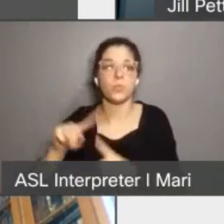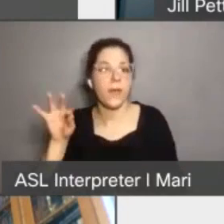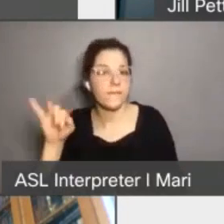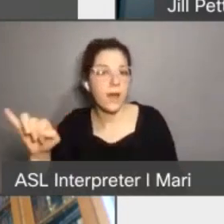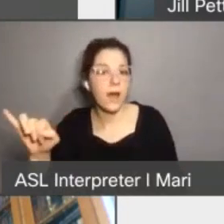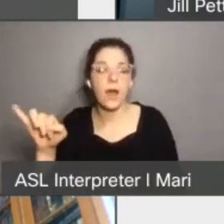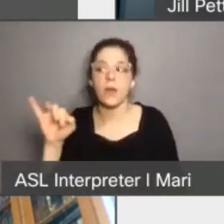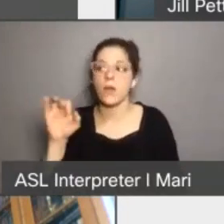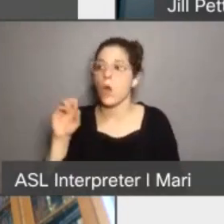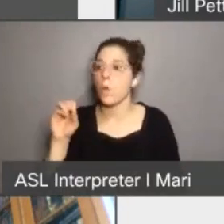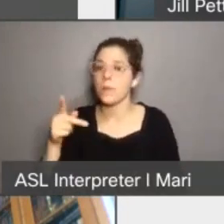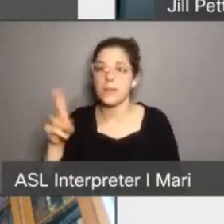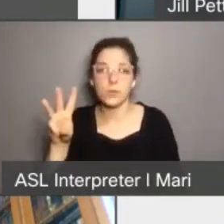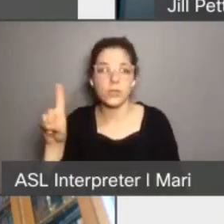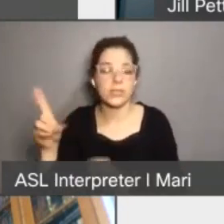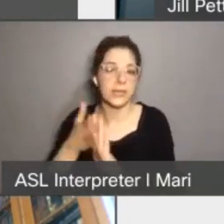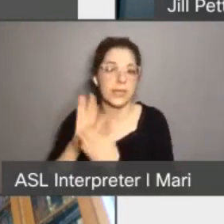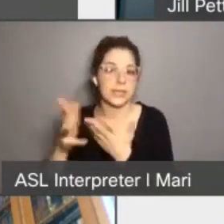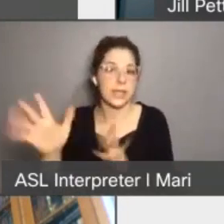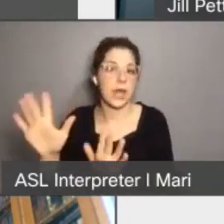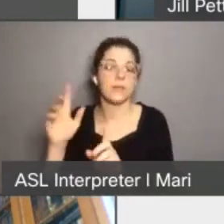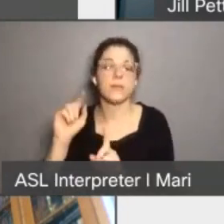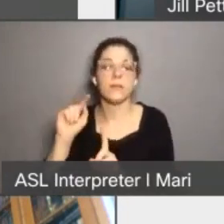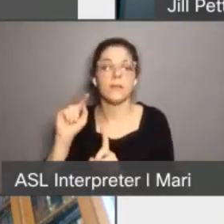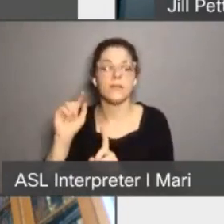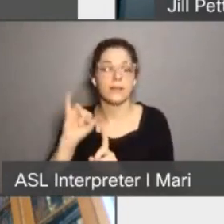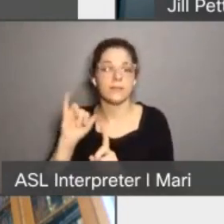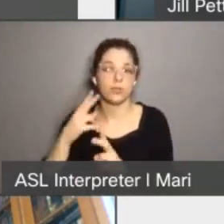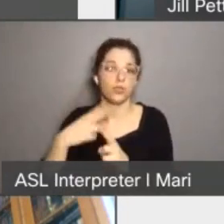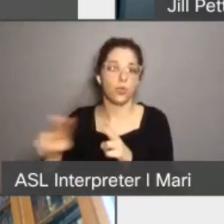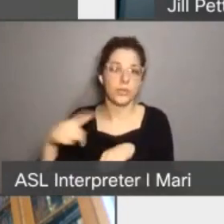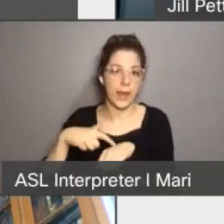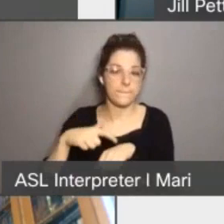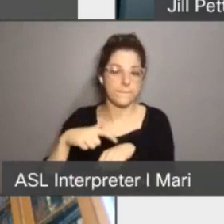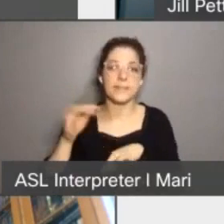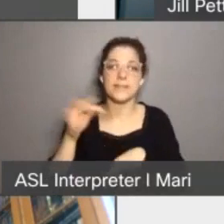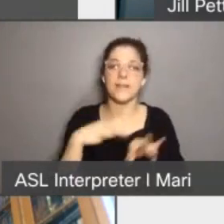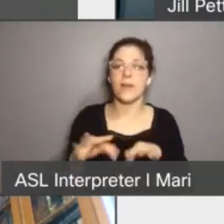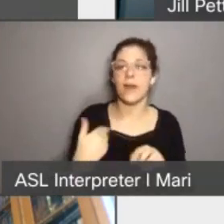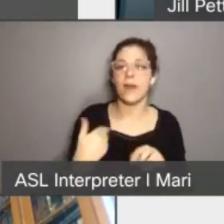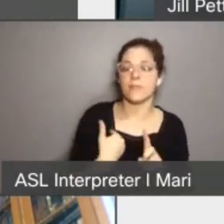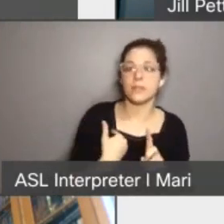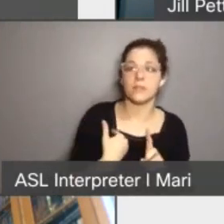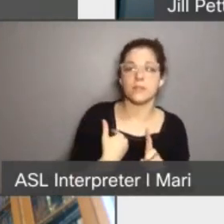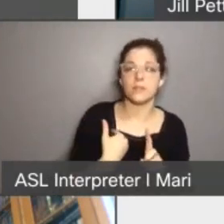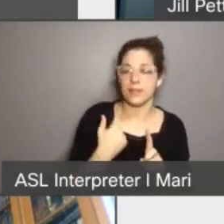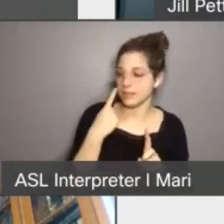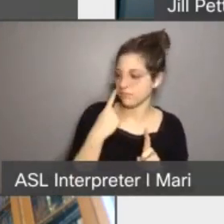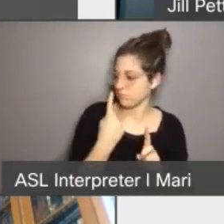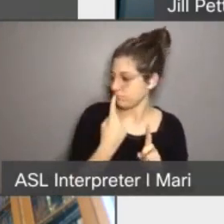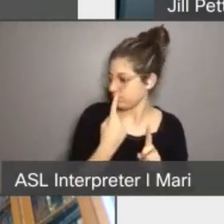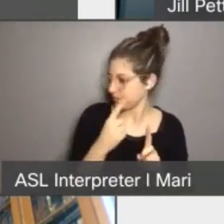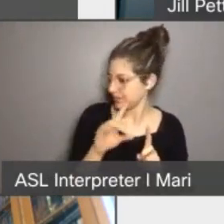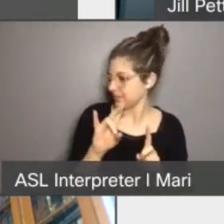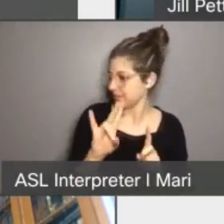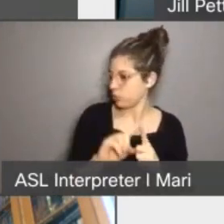to OPWDD, and done in, you know, like a very short amount of time, rather than having, I think it's something like